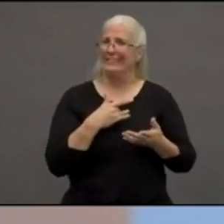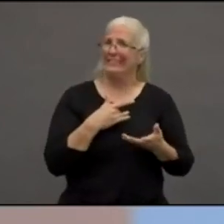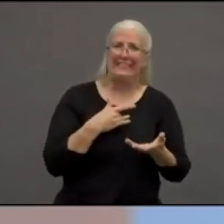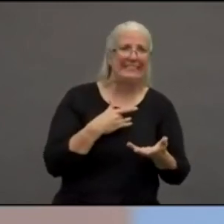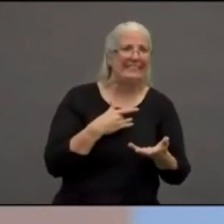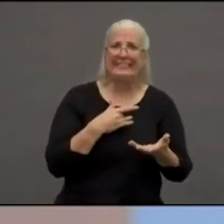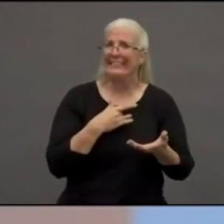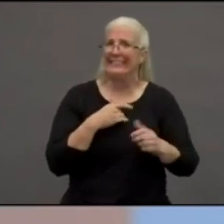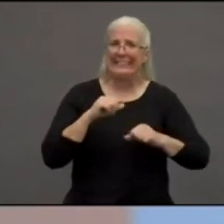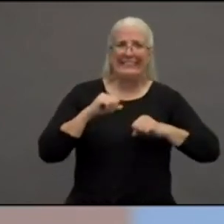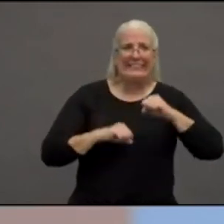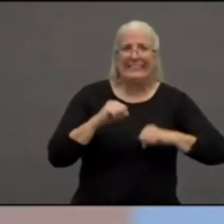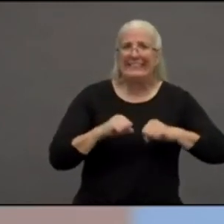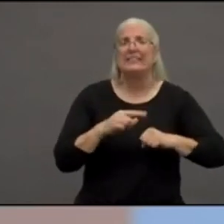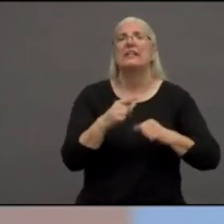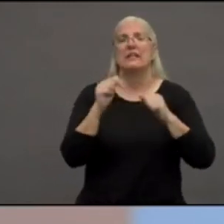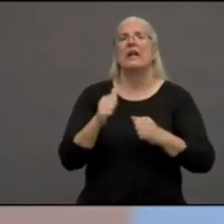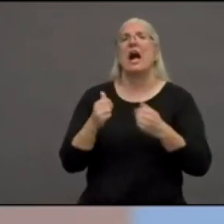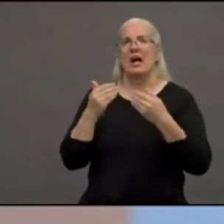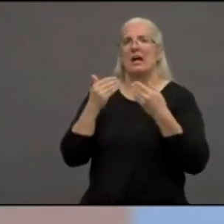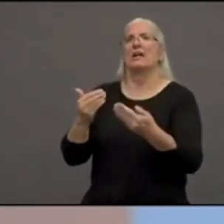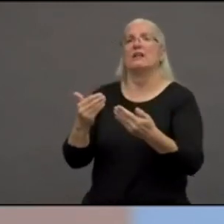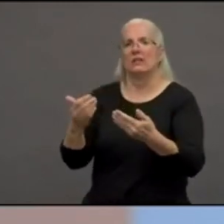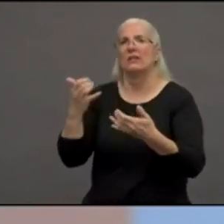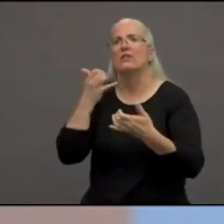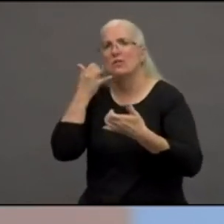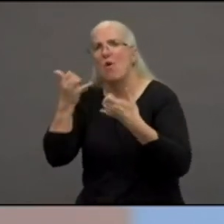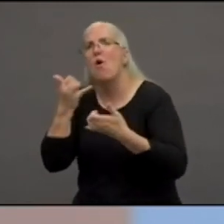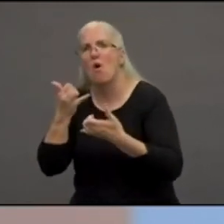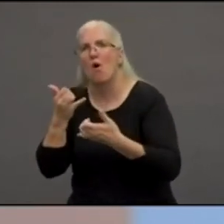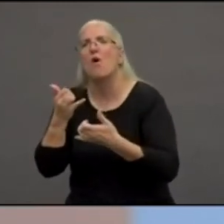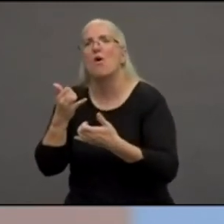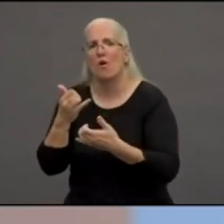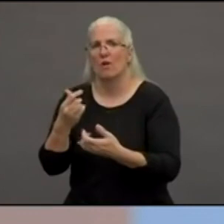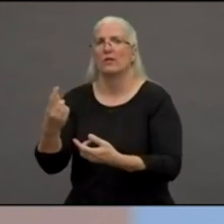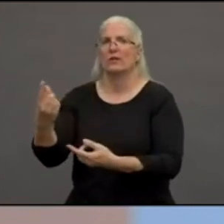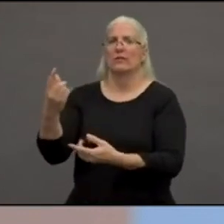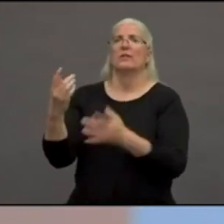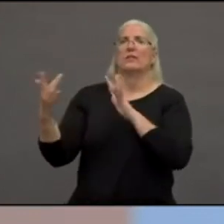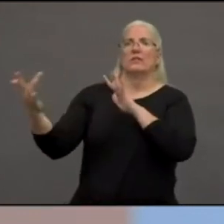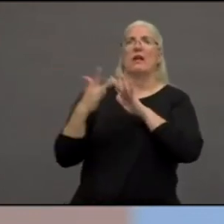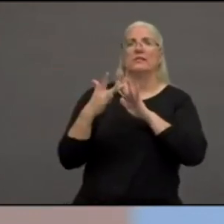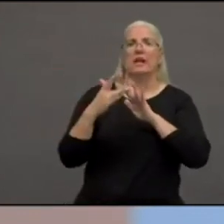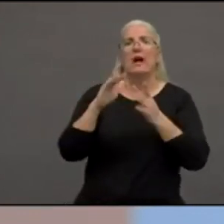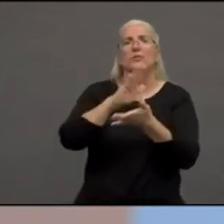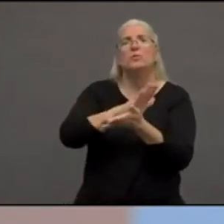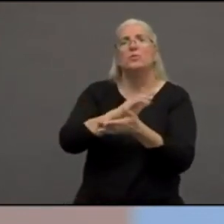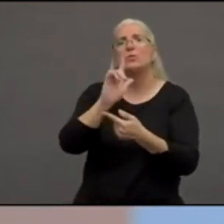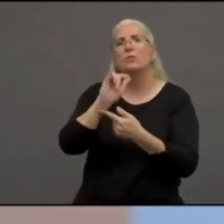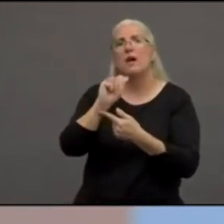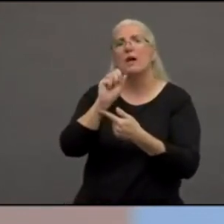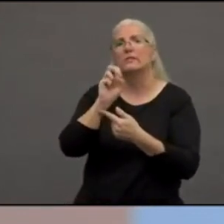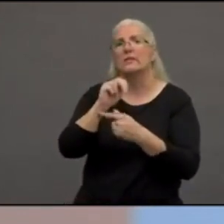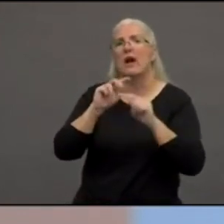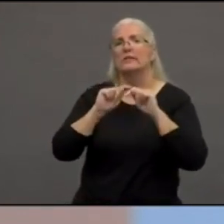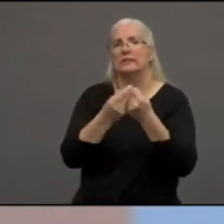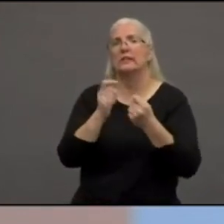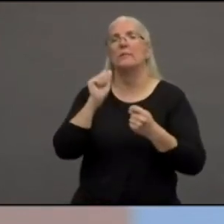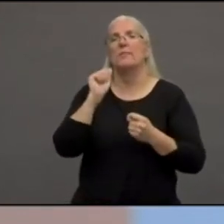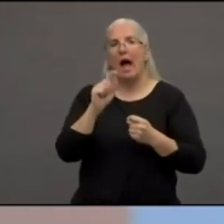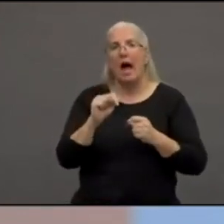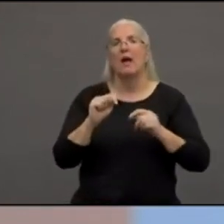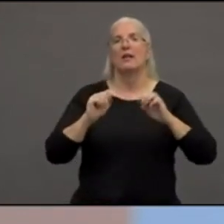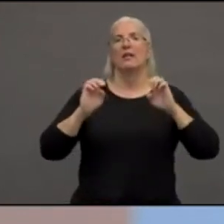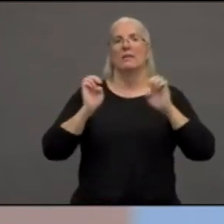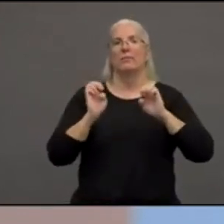still some questions because this is changing, feel free to reach out to the school's liaison team here at the county. It's on our website,